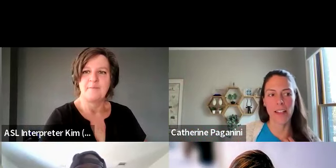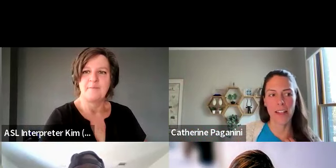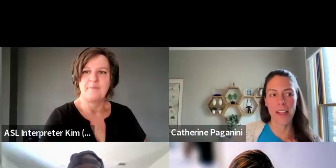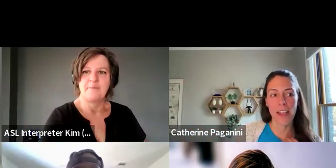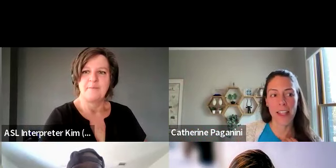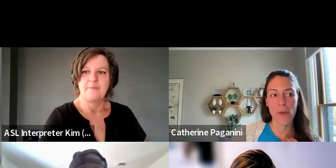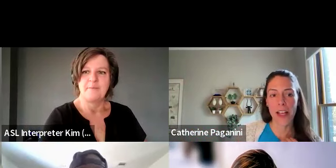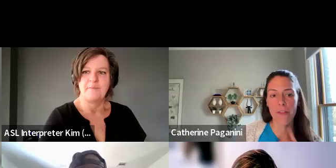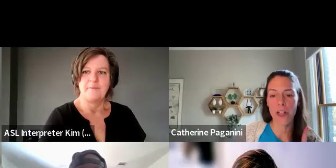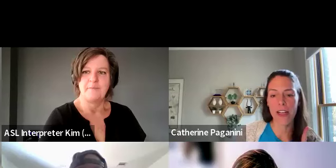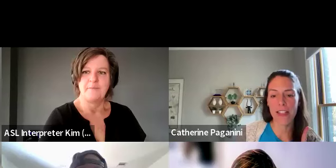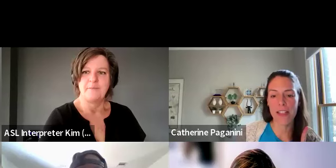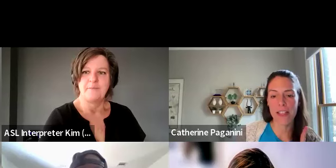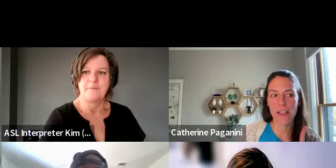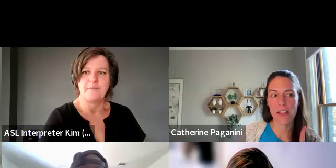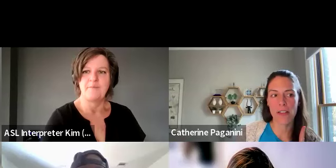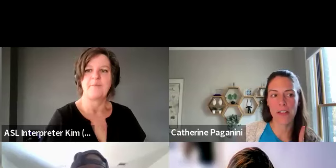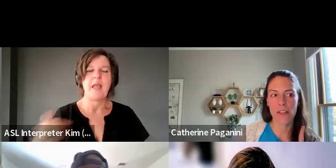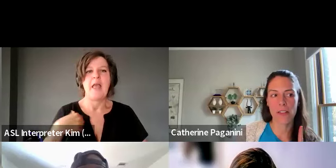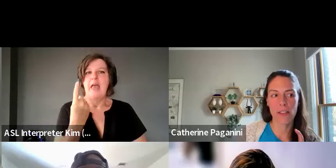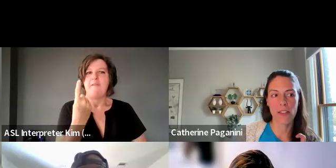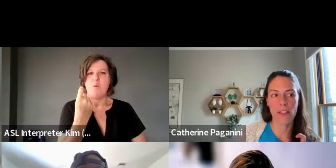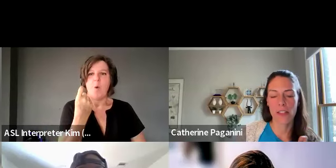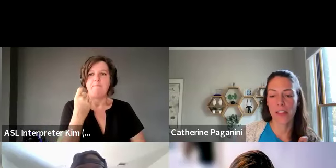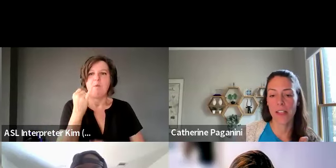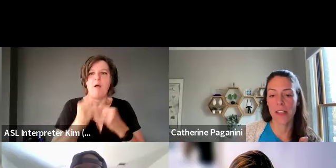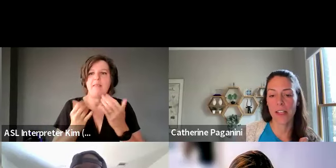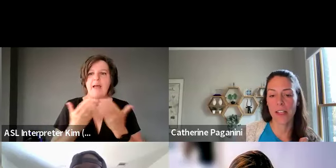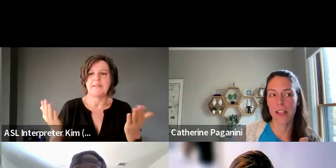Cool. Yeah, and I think I have one last thing.